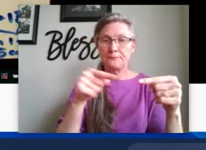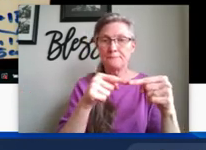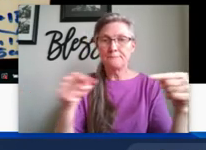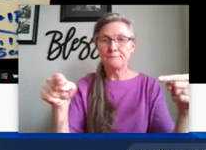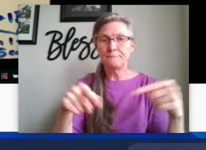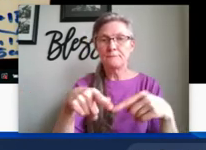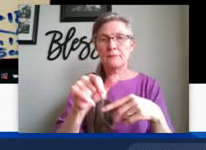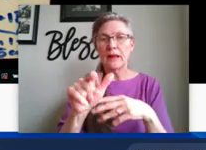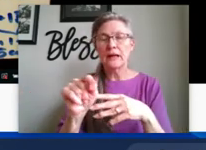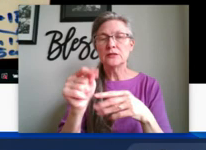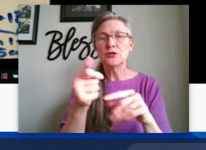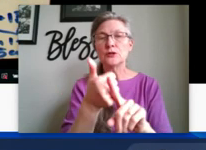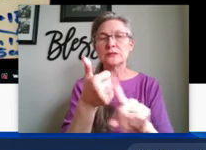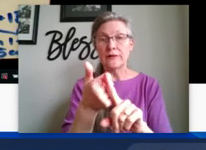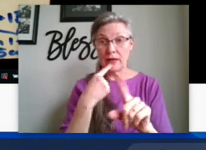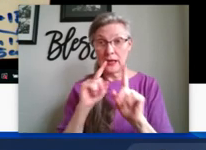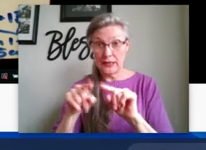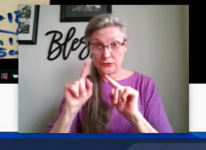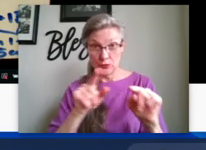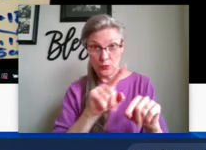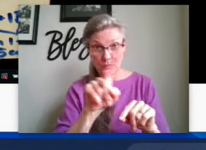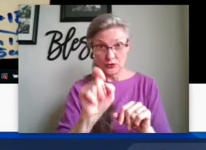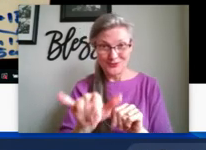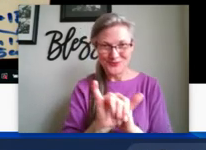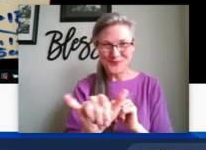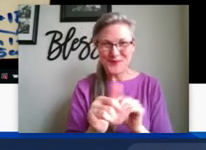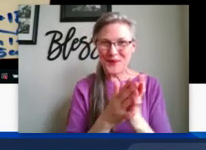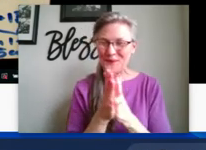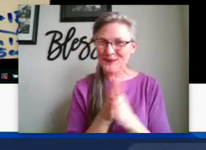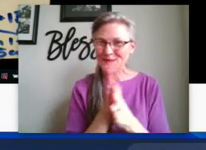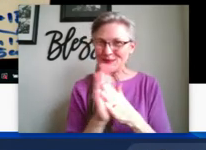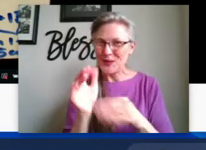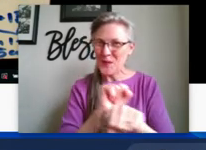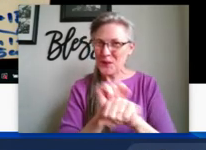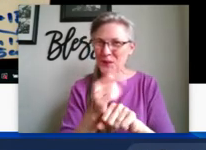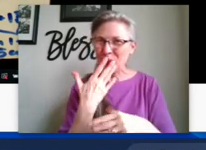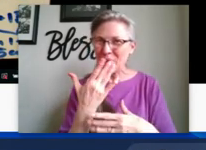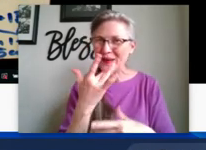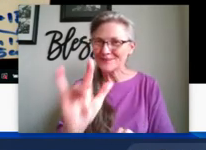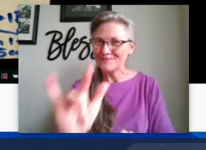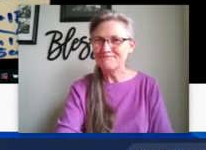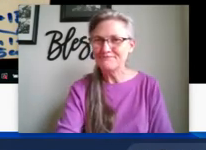and then you'll be answering some of these questions as well. So I can't wait to see your hard work. Good luck.